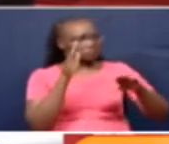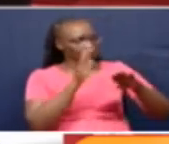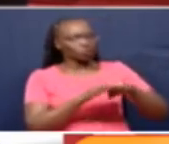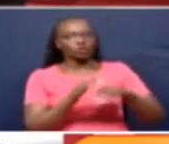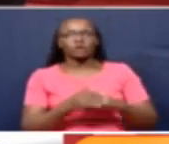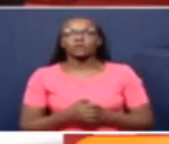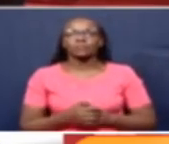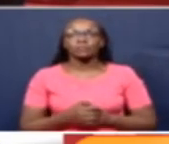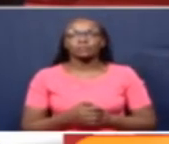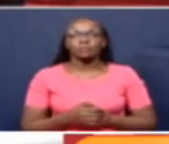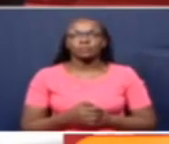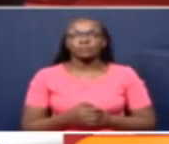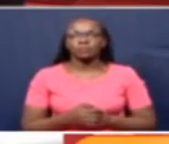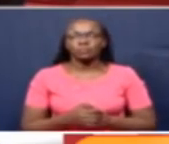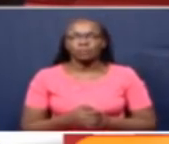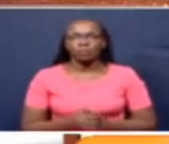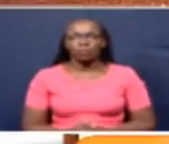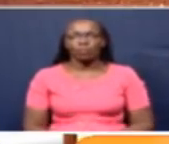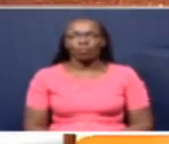Anyway. The Pied Piper.